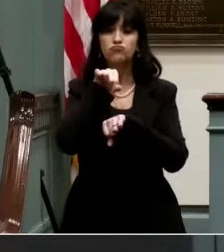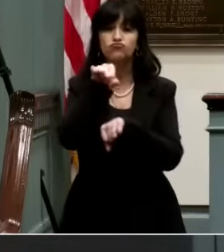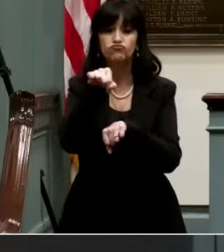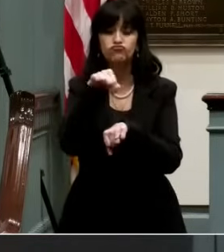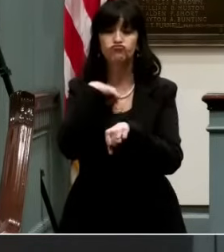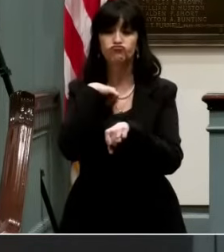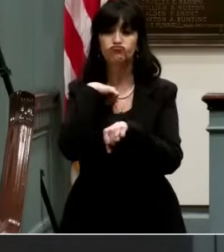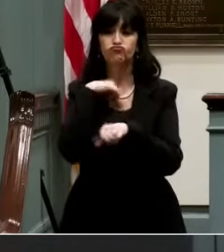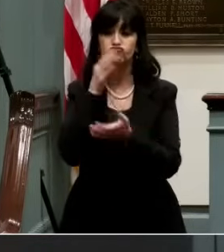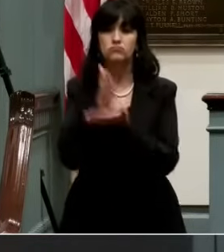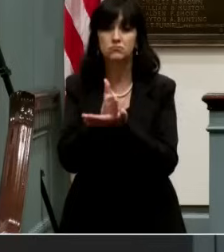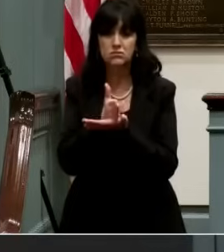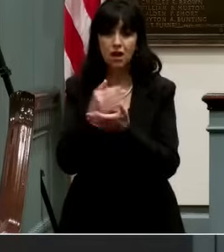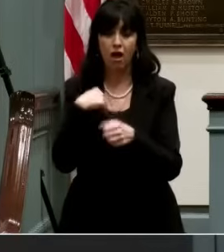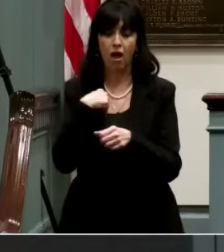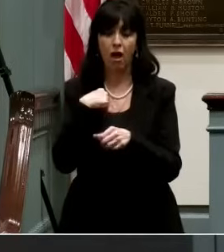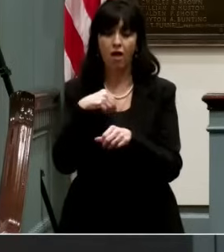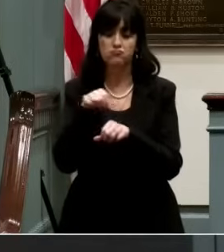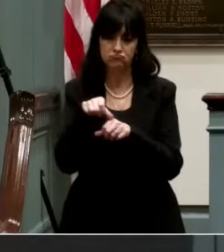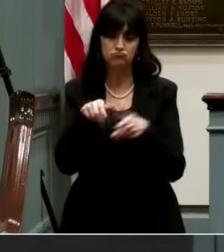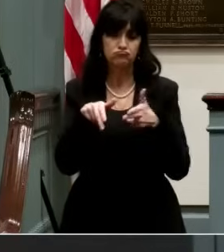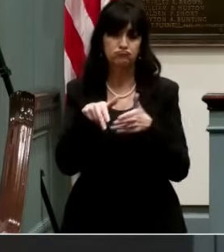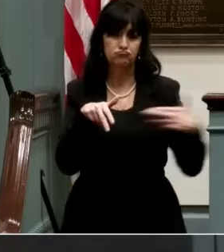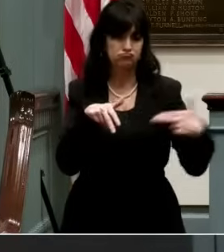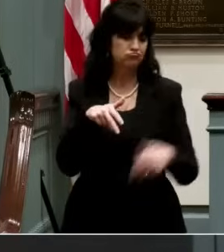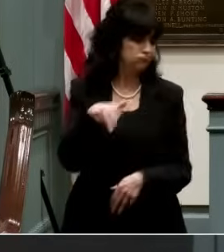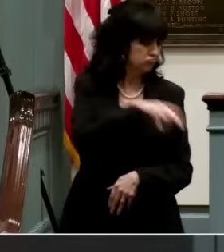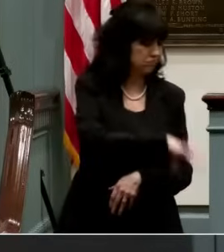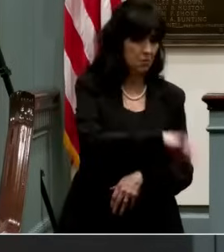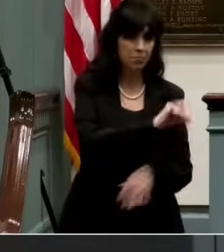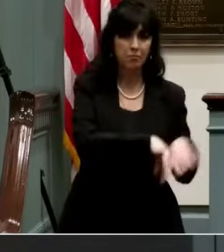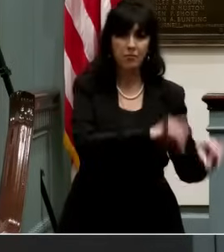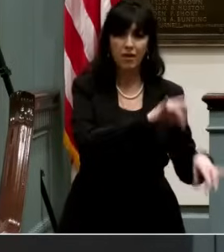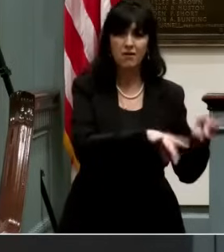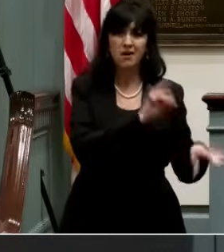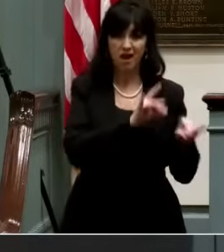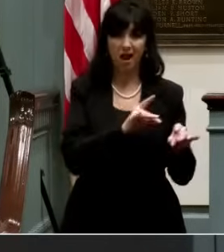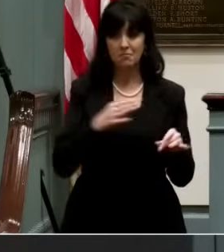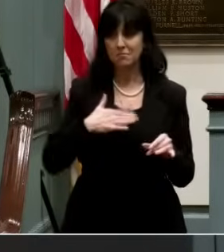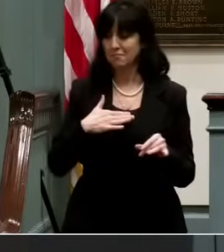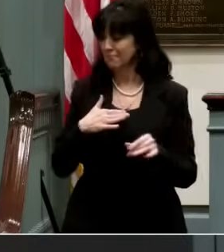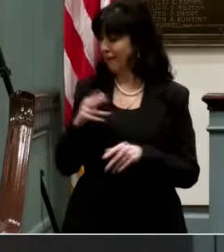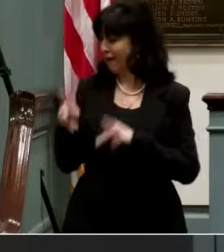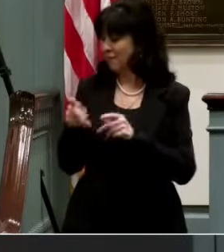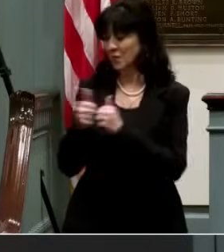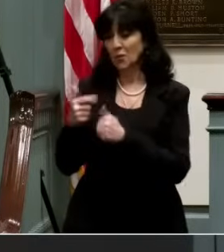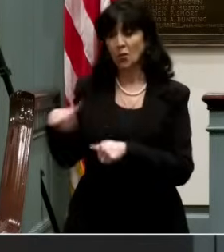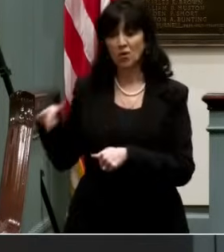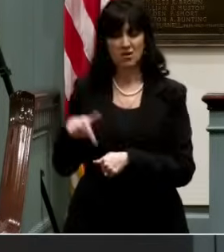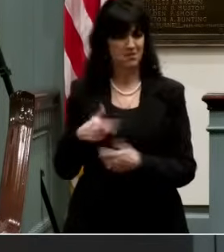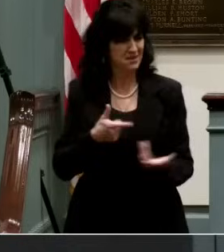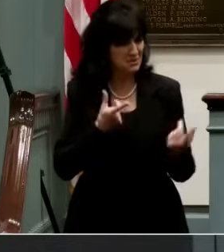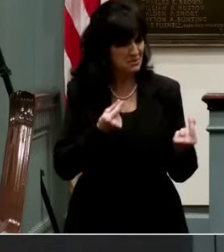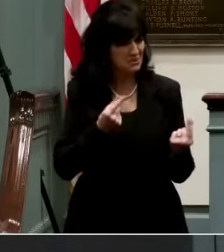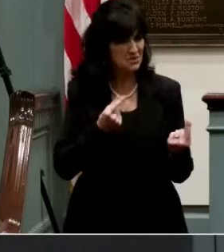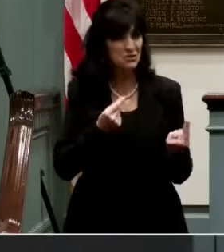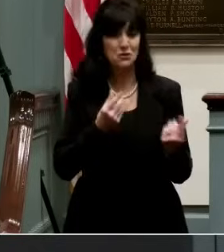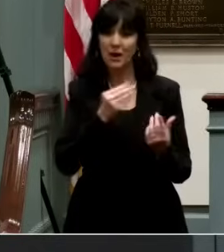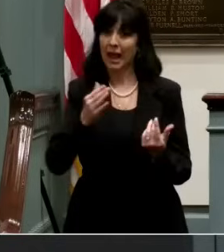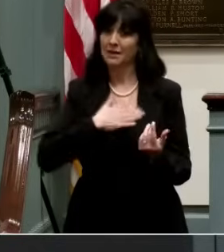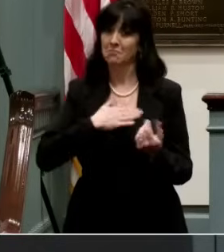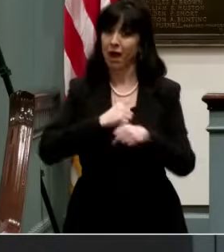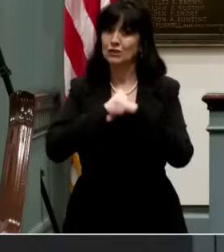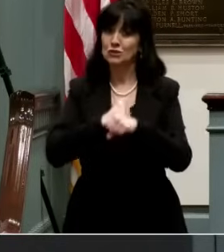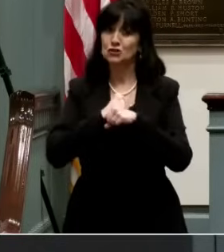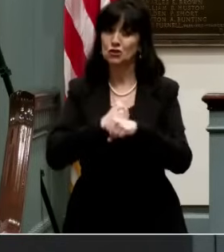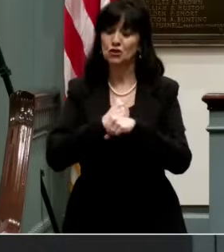to pick up litter on the side of the road. It drives my passengers crazy. And my security, too,